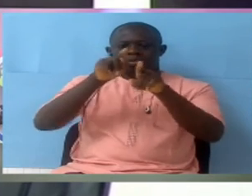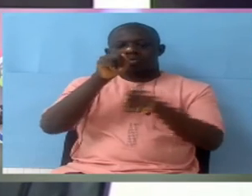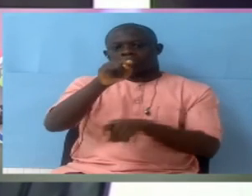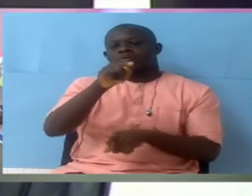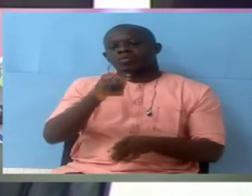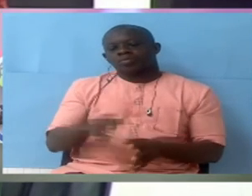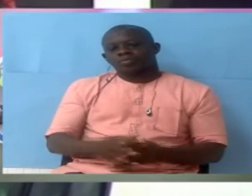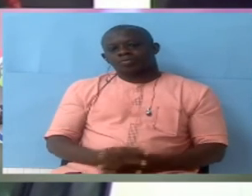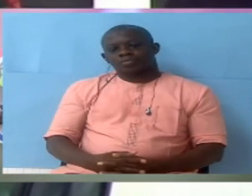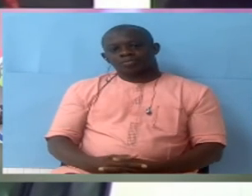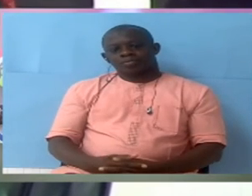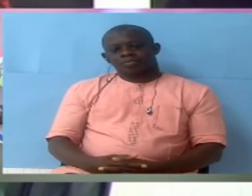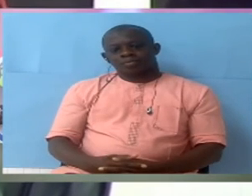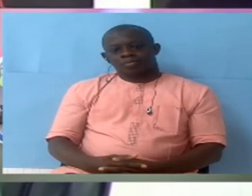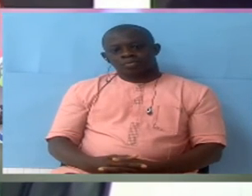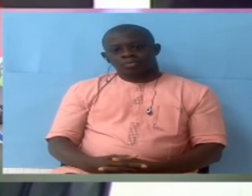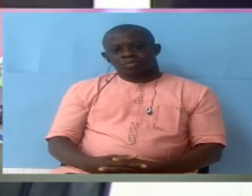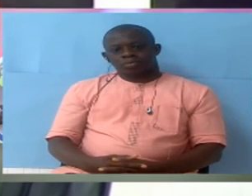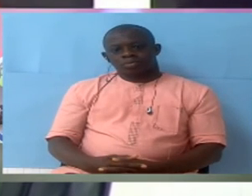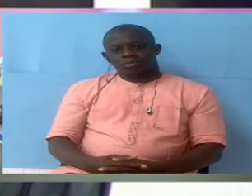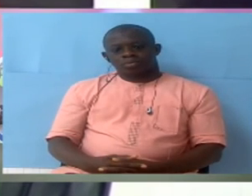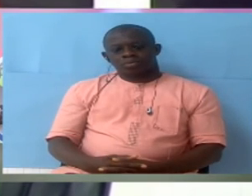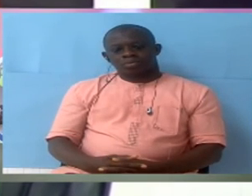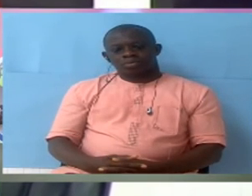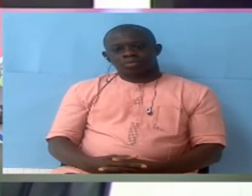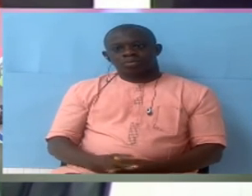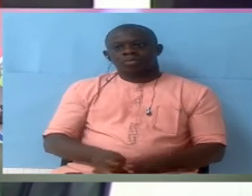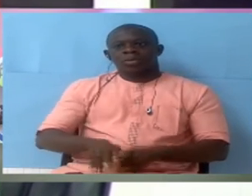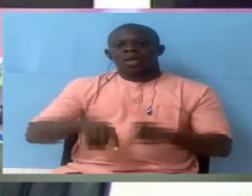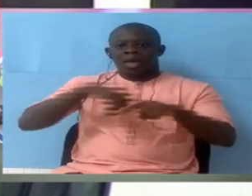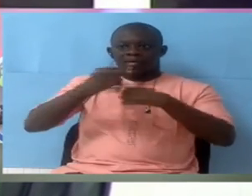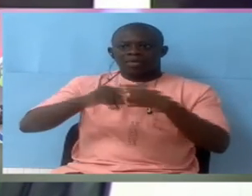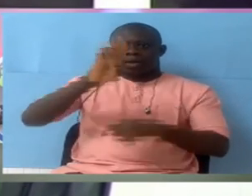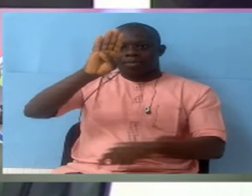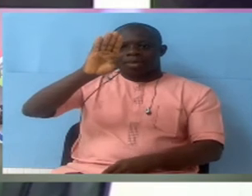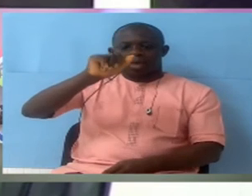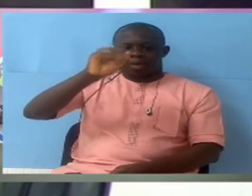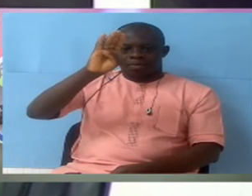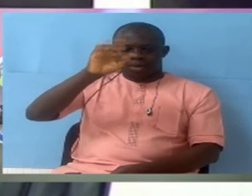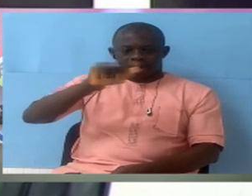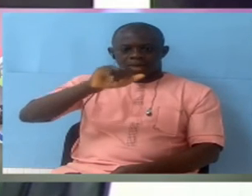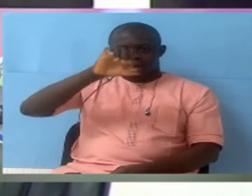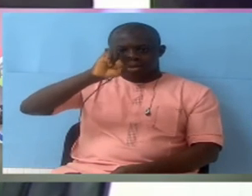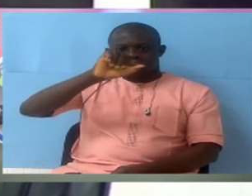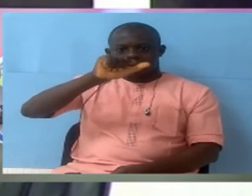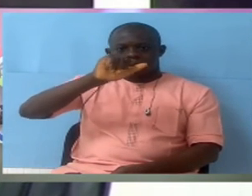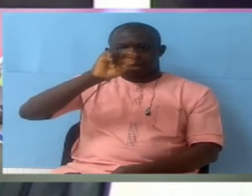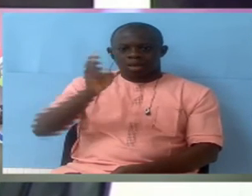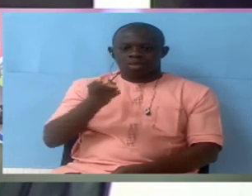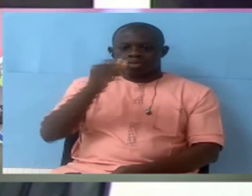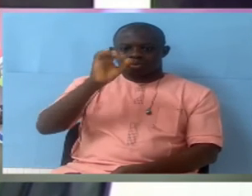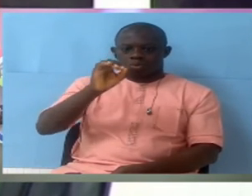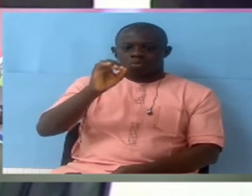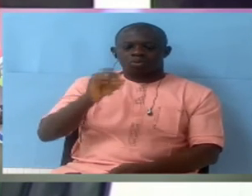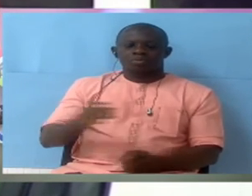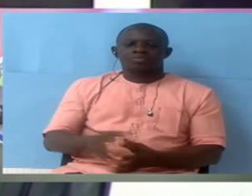yow. Then Baba Saho. Chila Baba Saho.